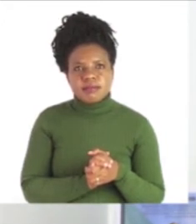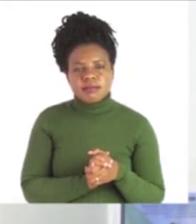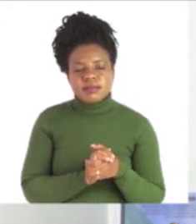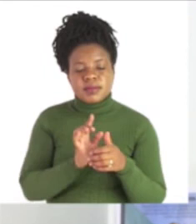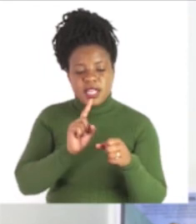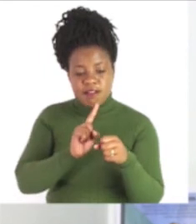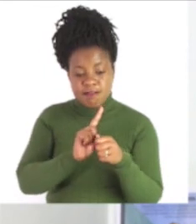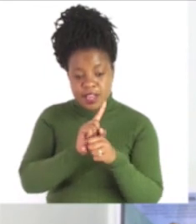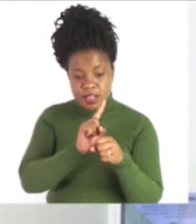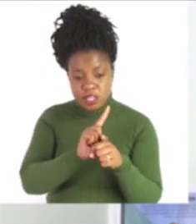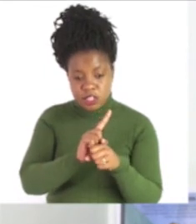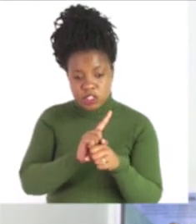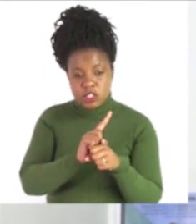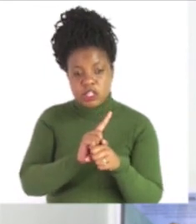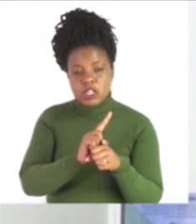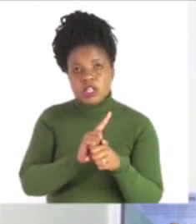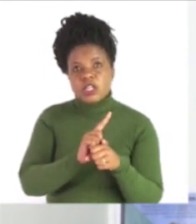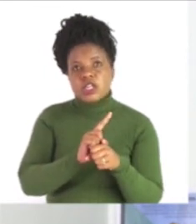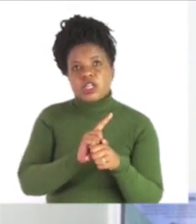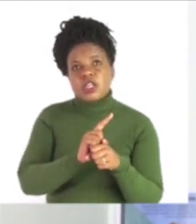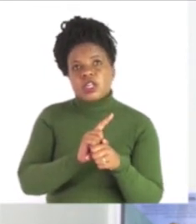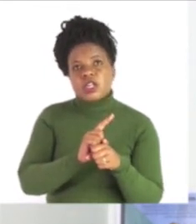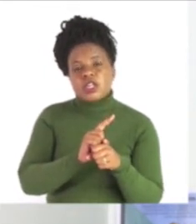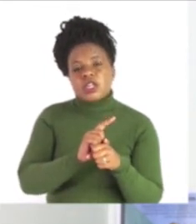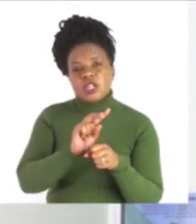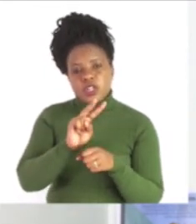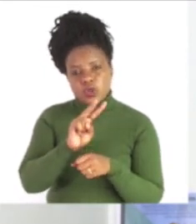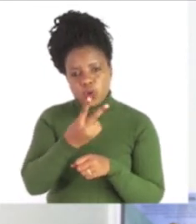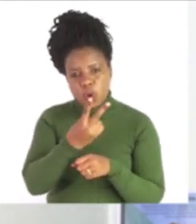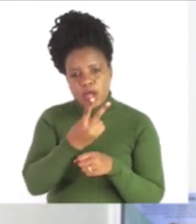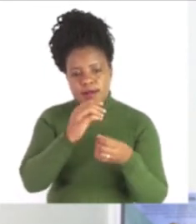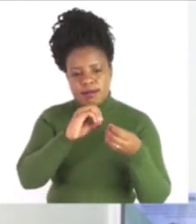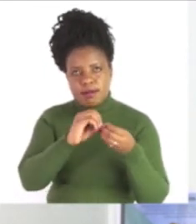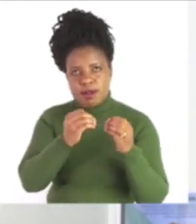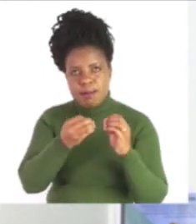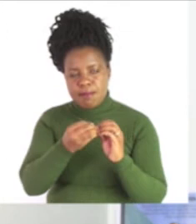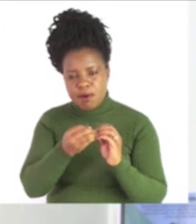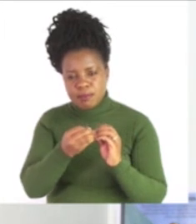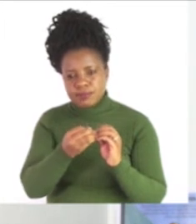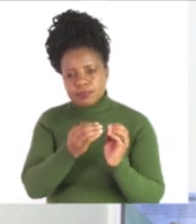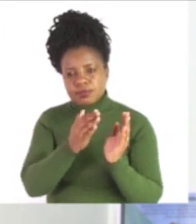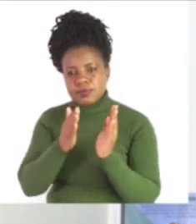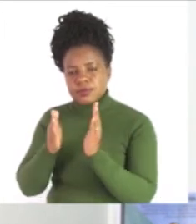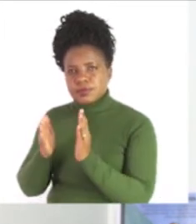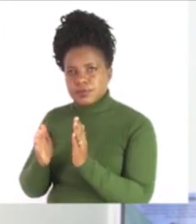So we have learned about the square numbers and the cube